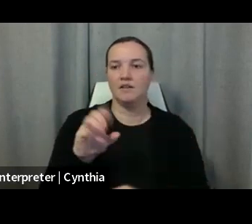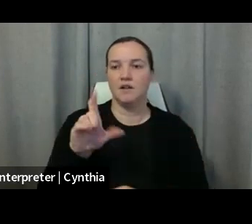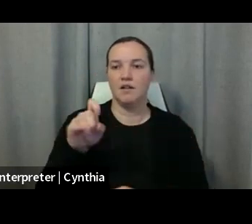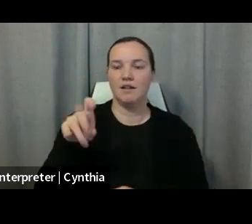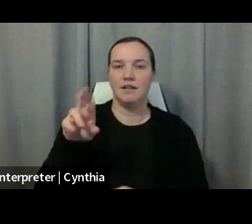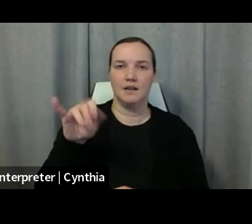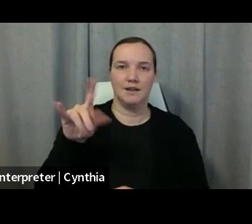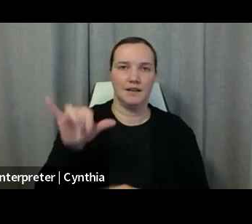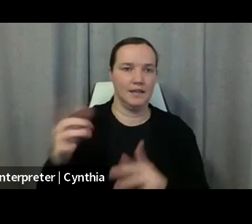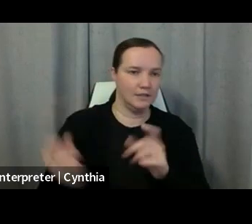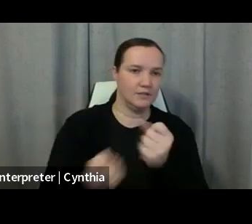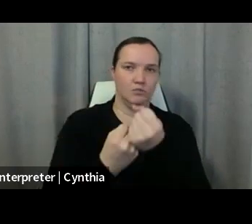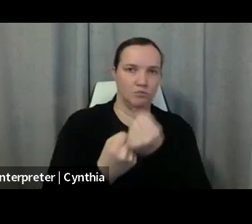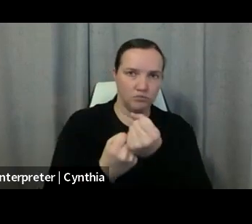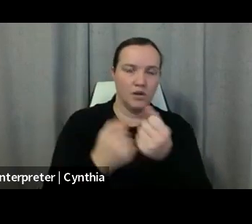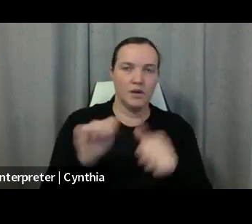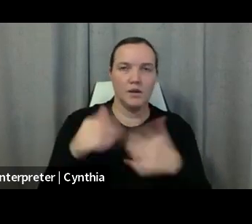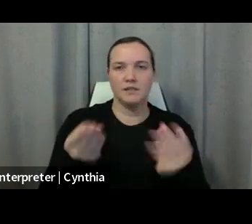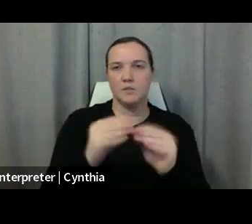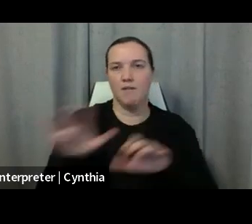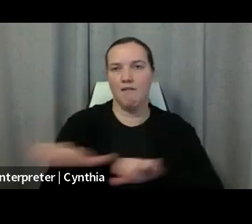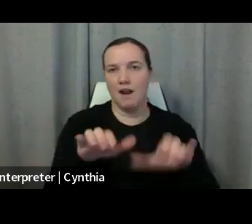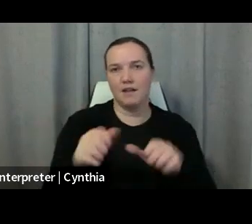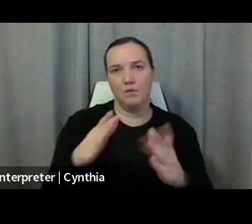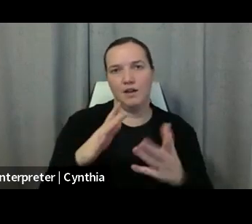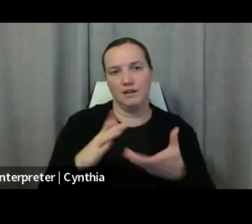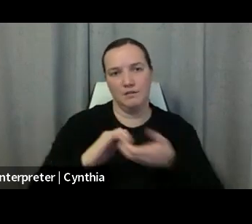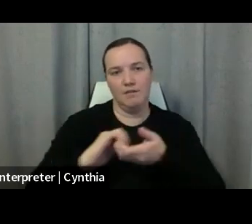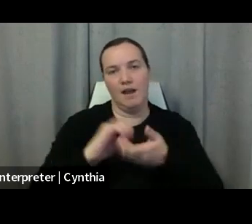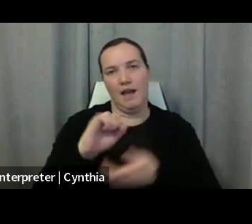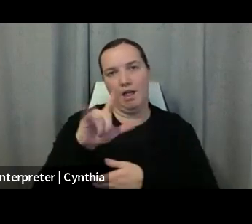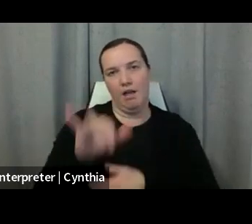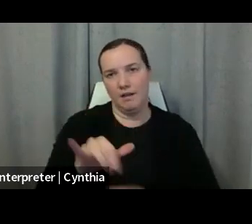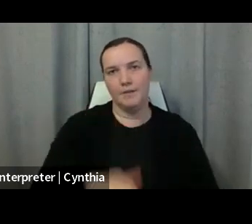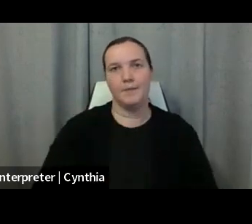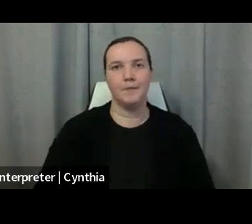we see as the much more active kind of way of being an ally, showing up as allies as well.